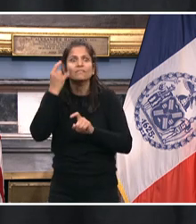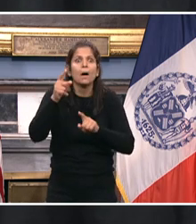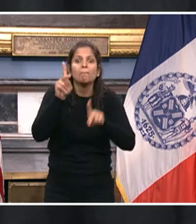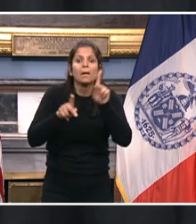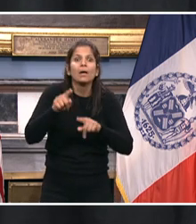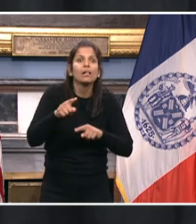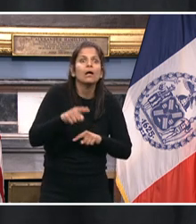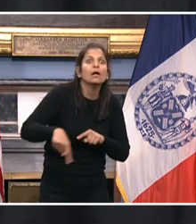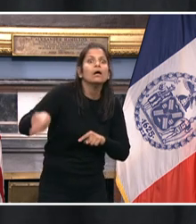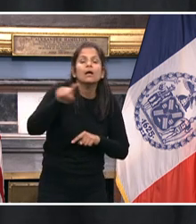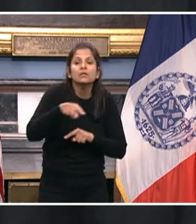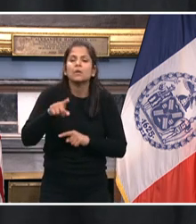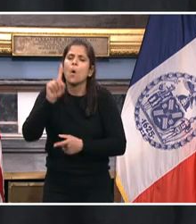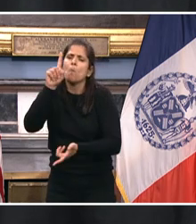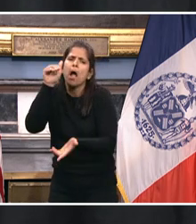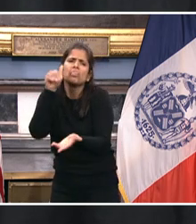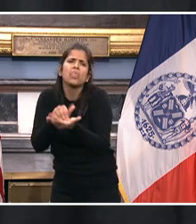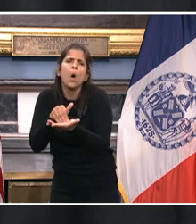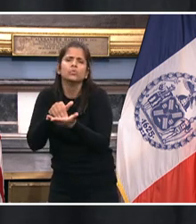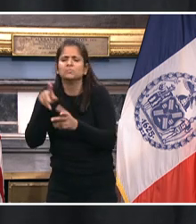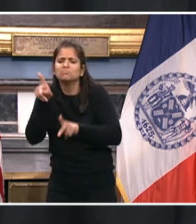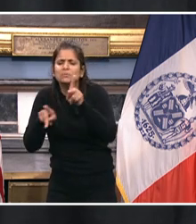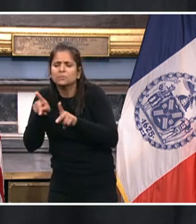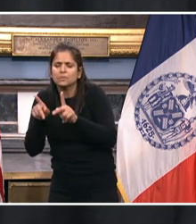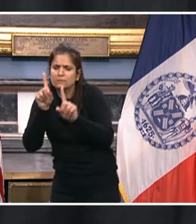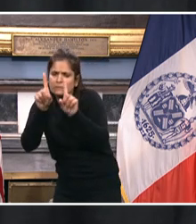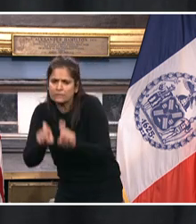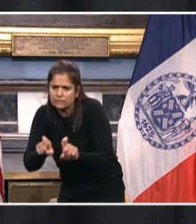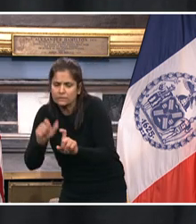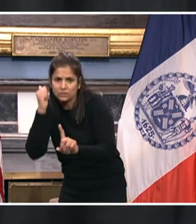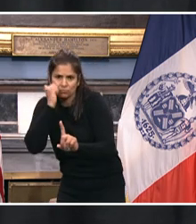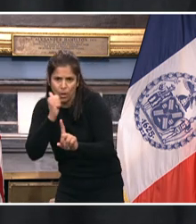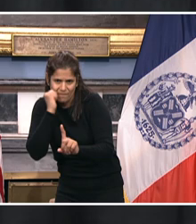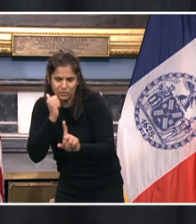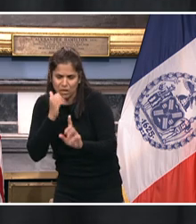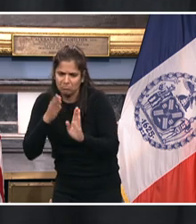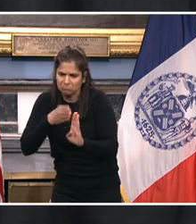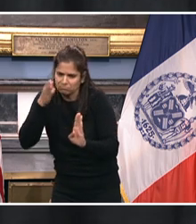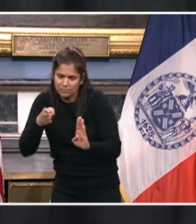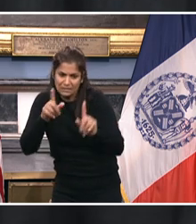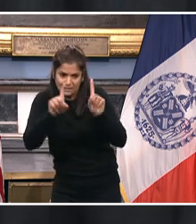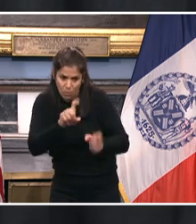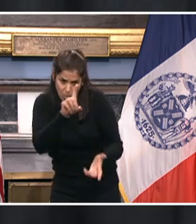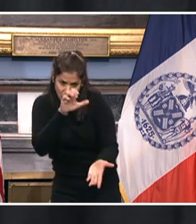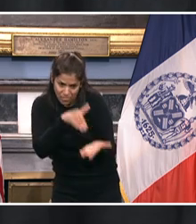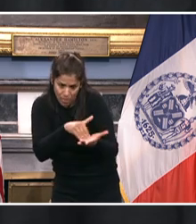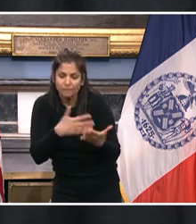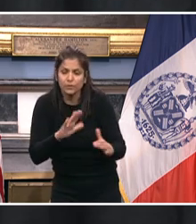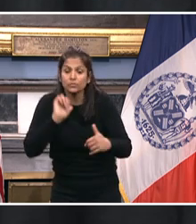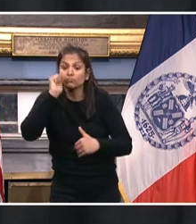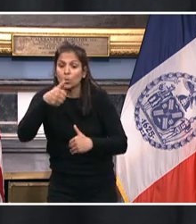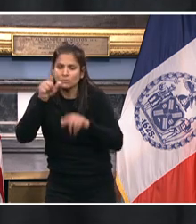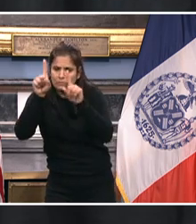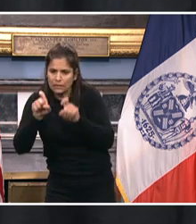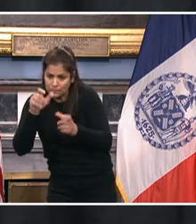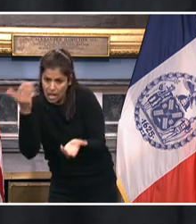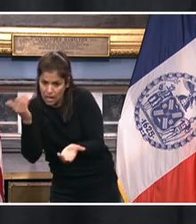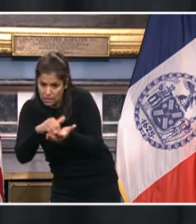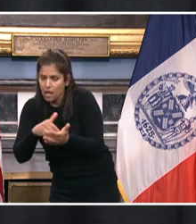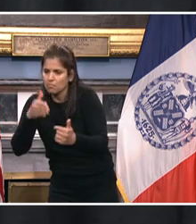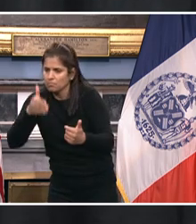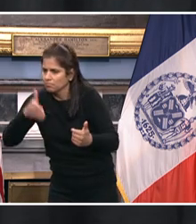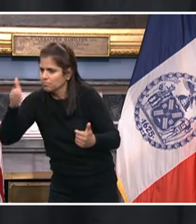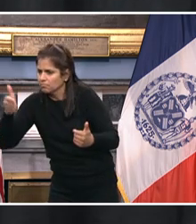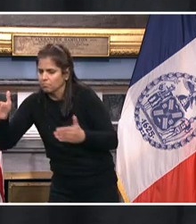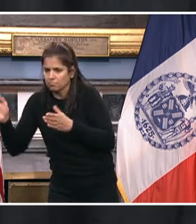now, testing is still a rarity, and it needs to be much more widespread to get to the